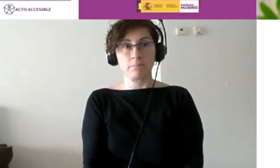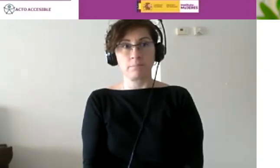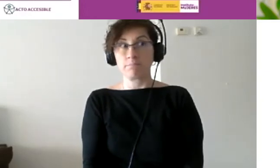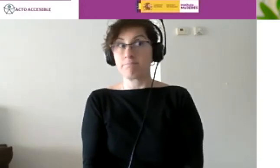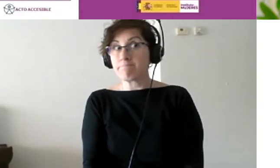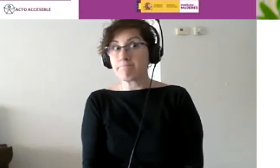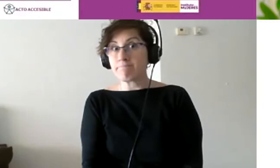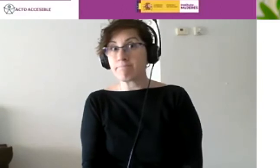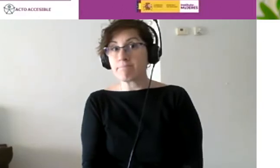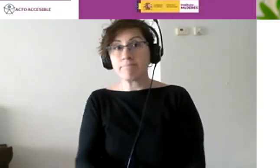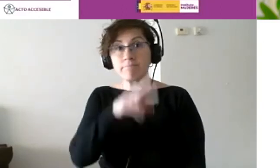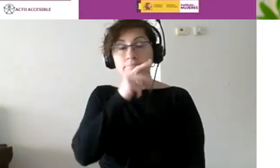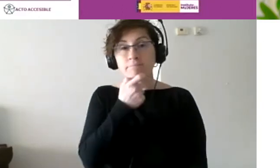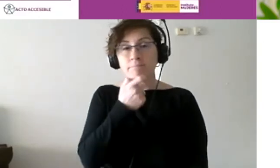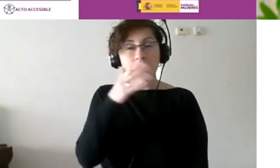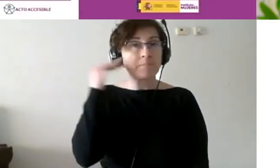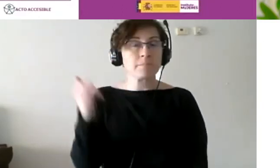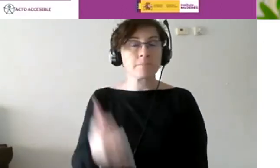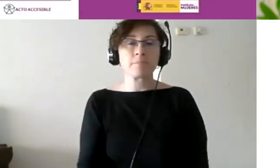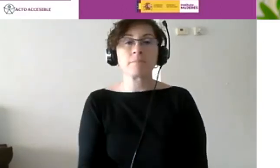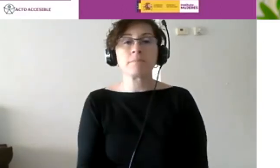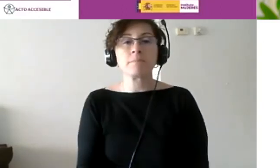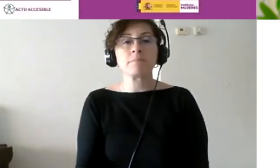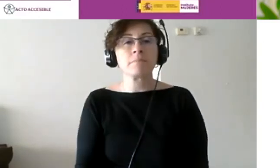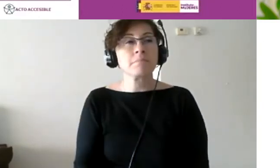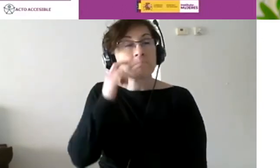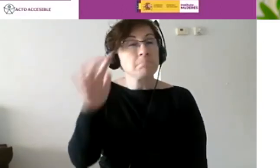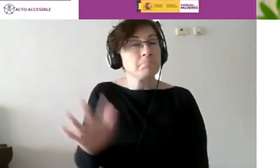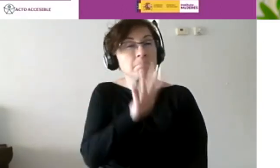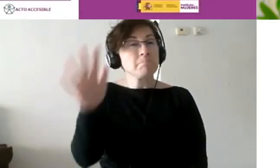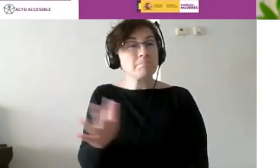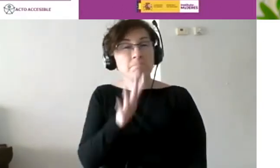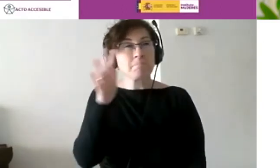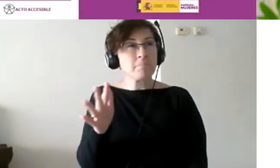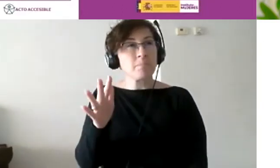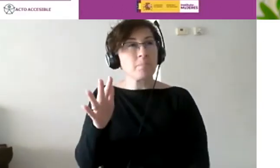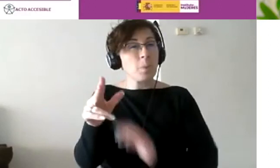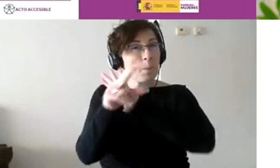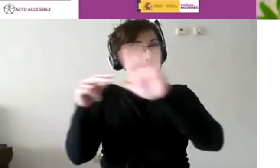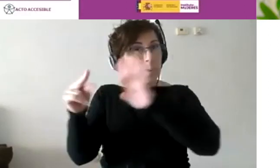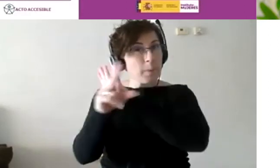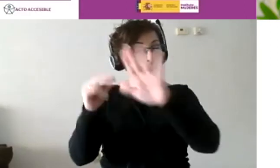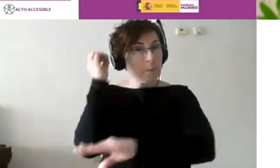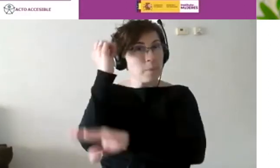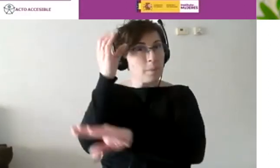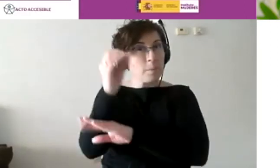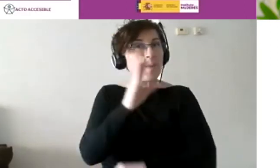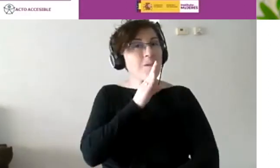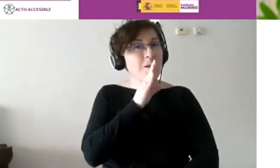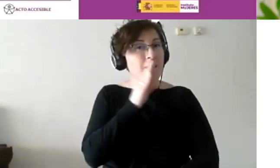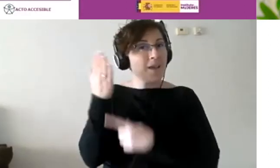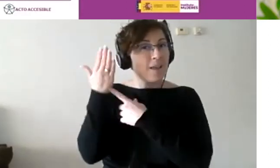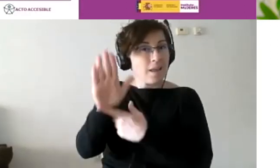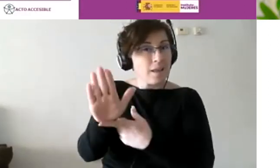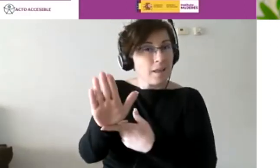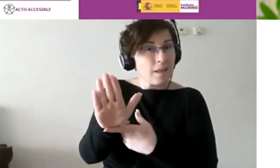I think we have the intervention in video for Gunta Ansha. Or perhaps we can try,